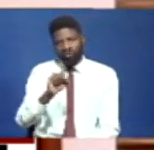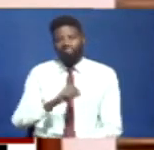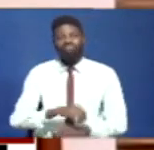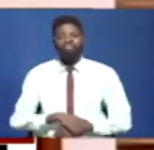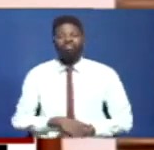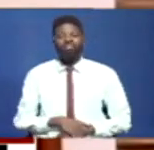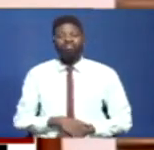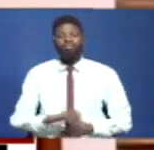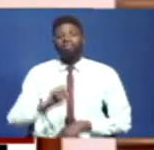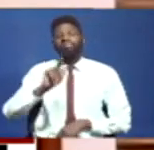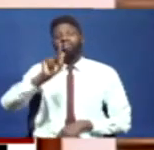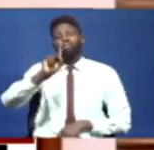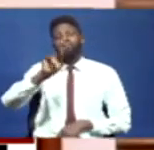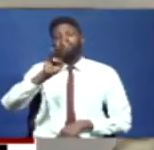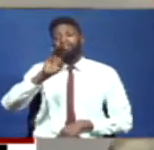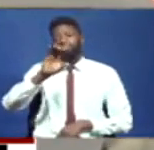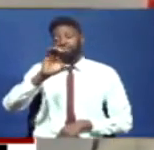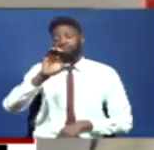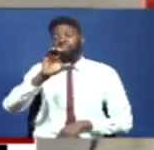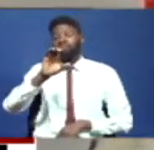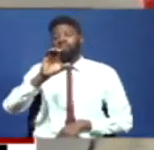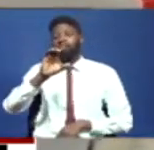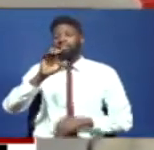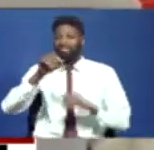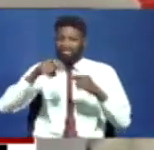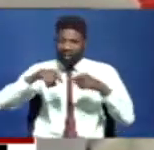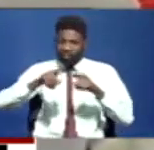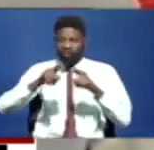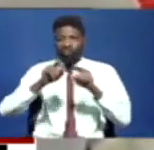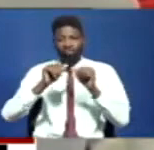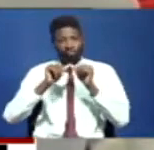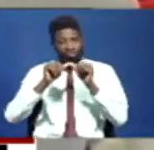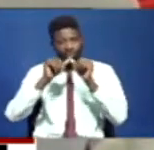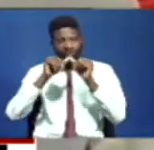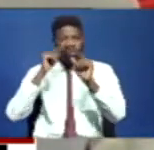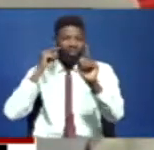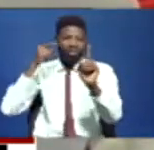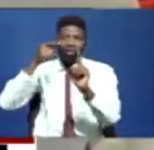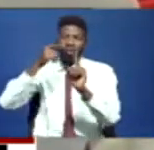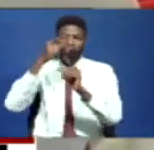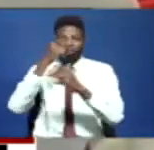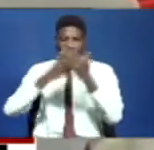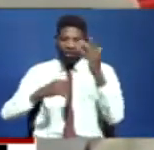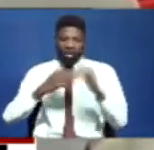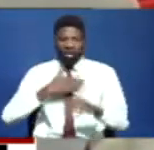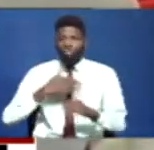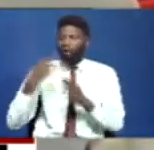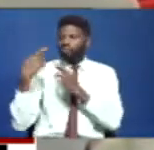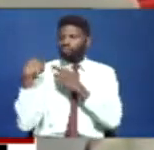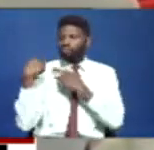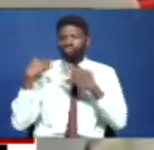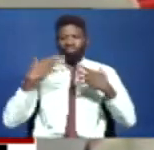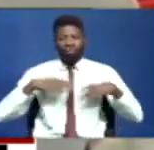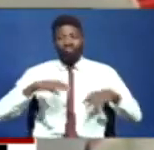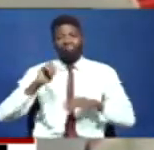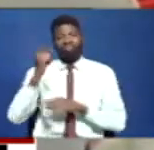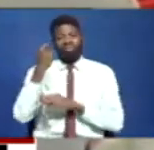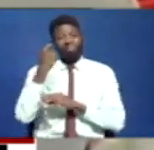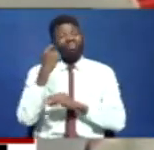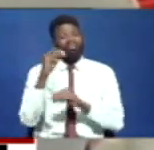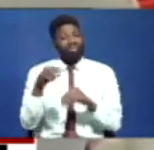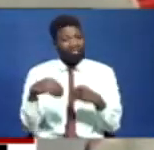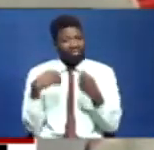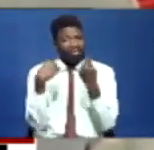KBC is keeping into its game in delivering our core mandate to the people of Kenya. And